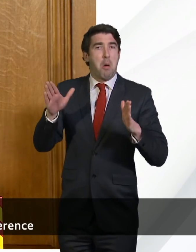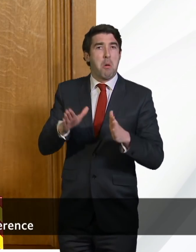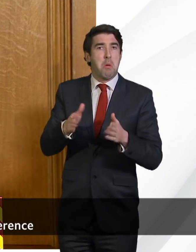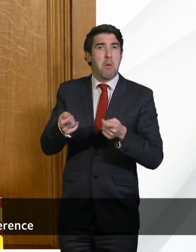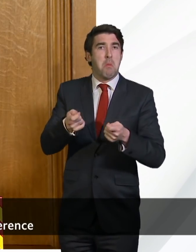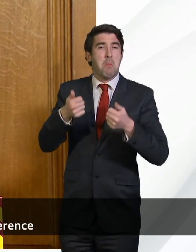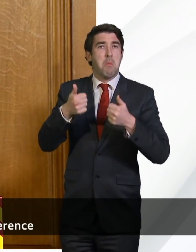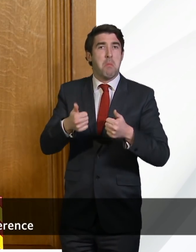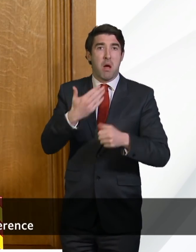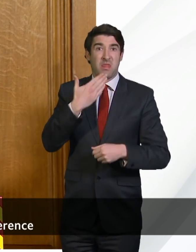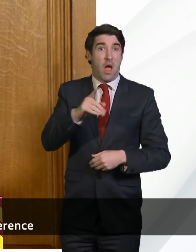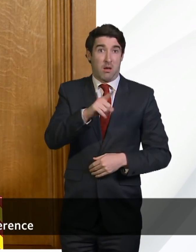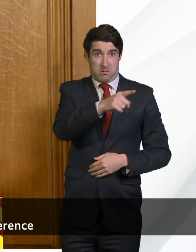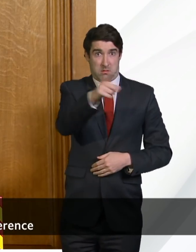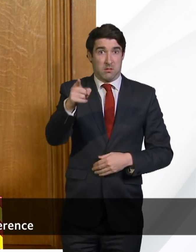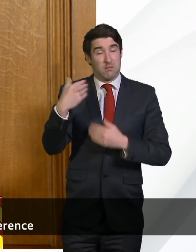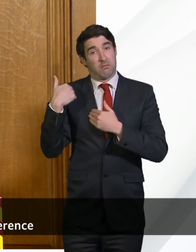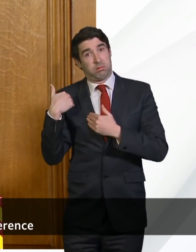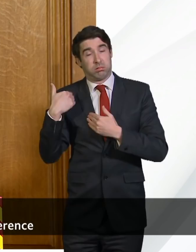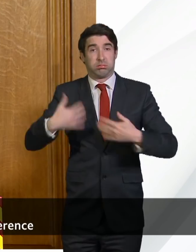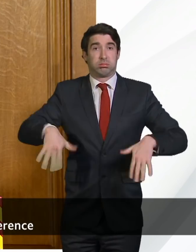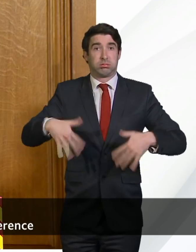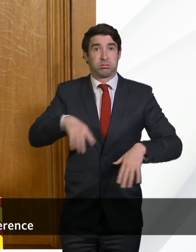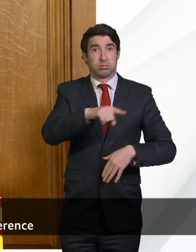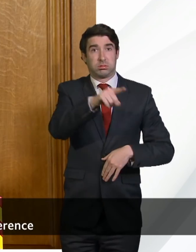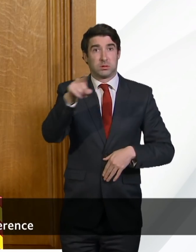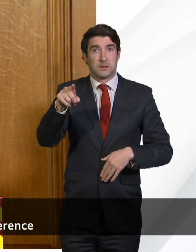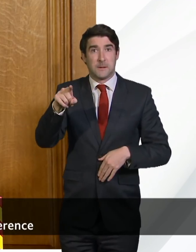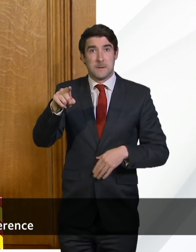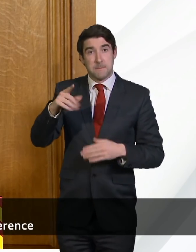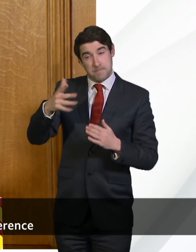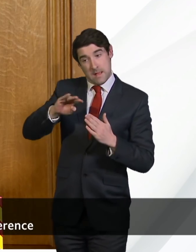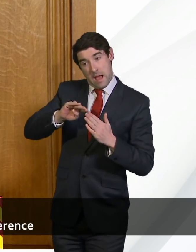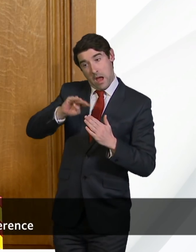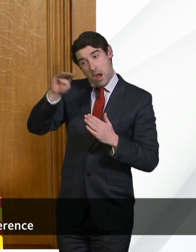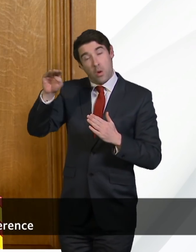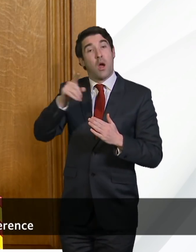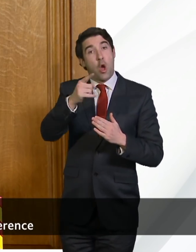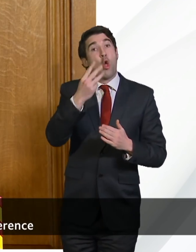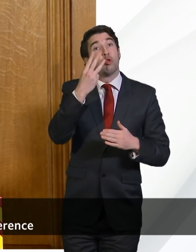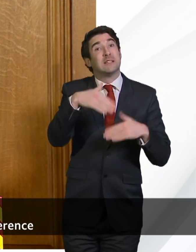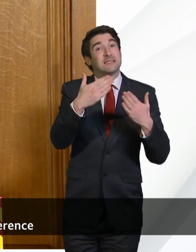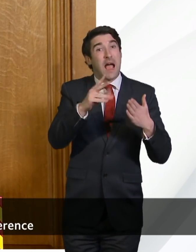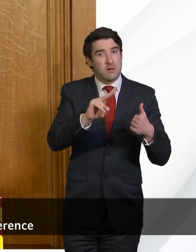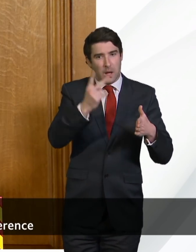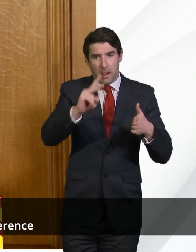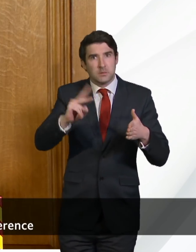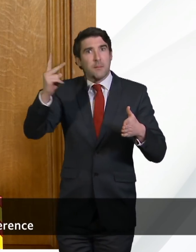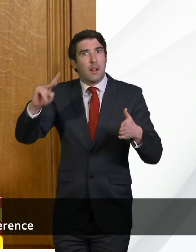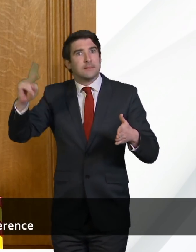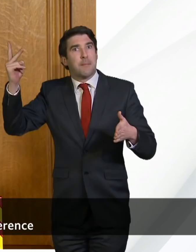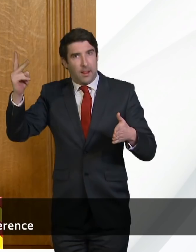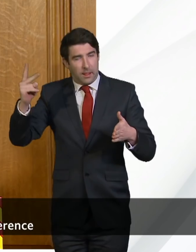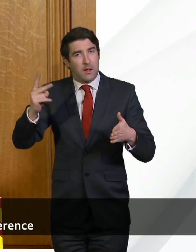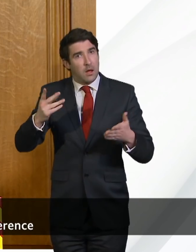data, this is really now becoming not quite flat, but it is doubling time is now 6 or more days in almost everywhere in the